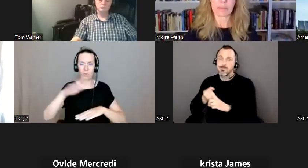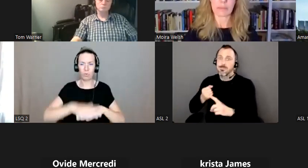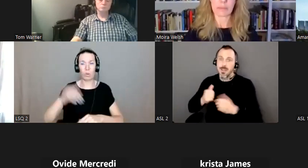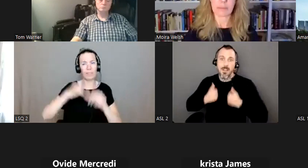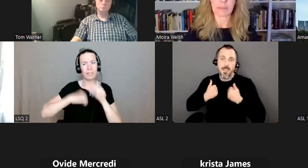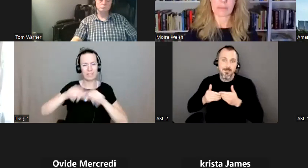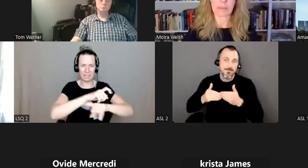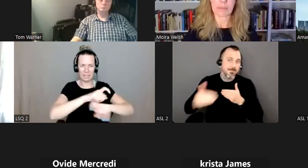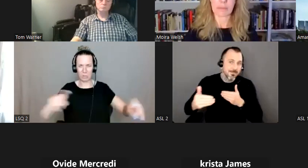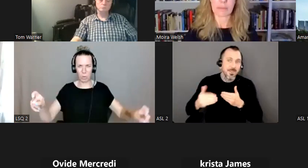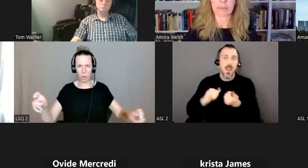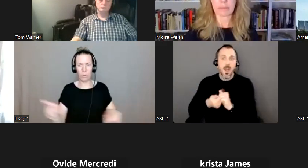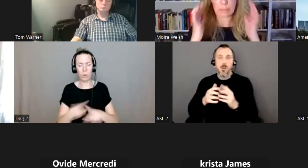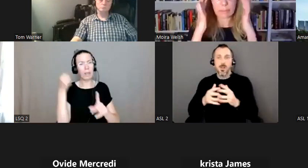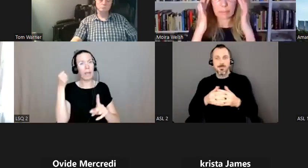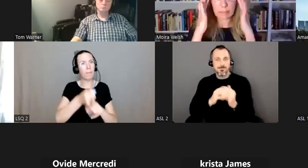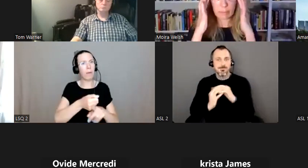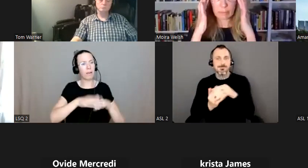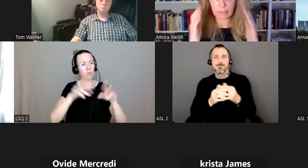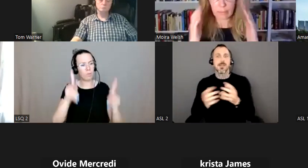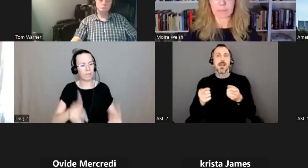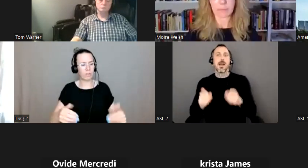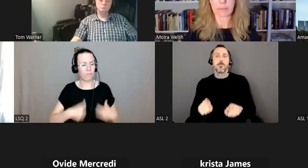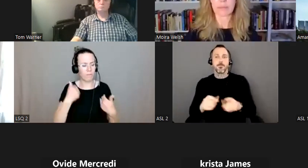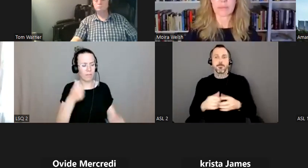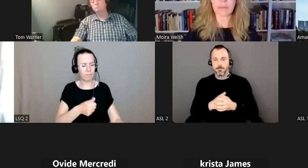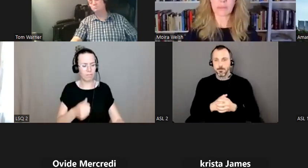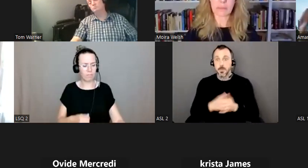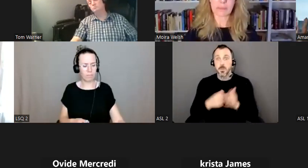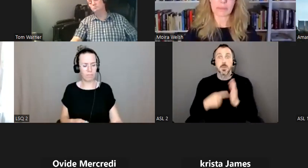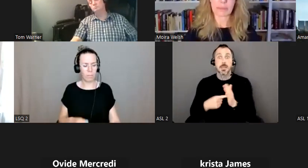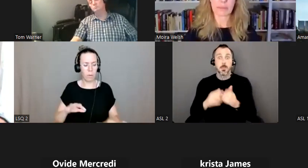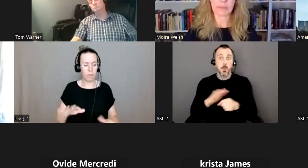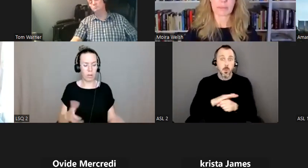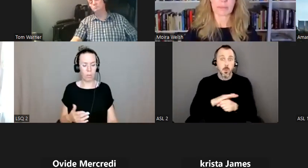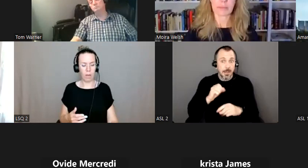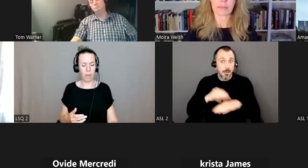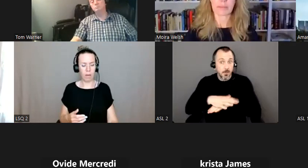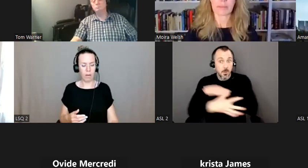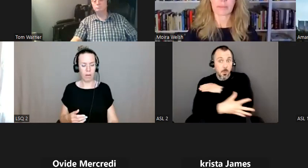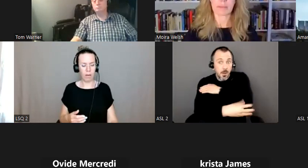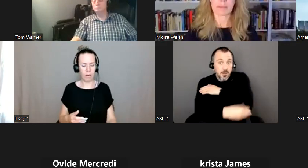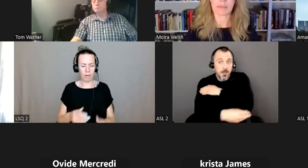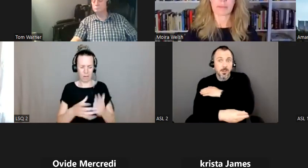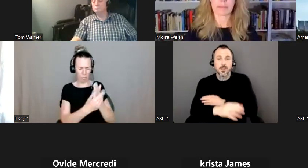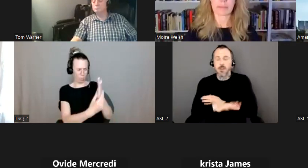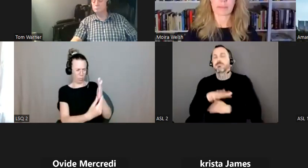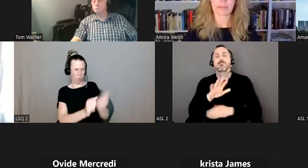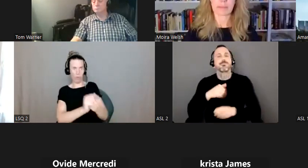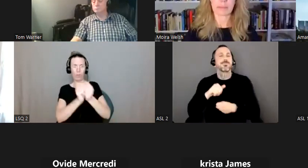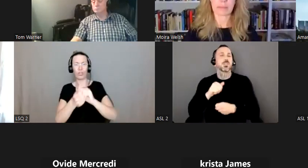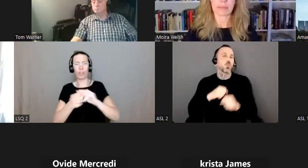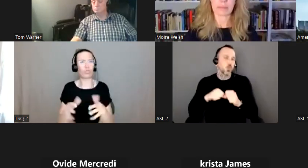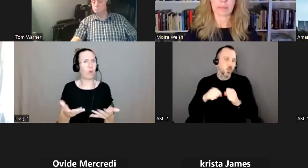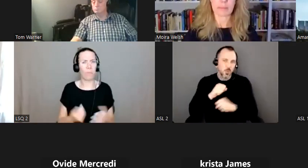and how a location like poverty is going to change how, and I mean social location there, but also